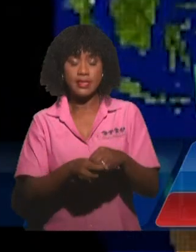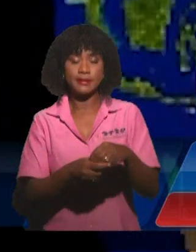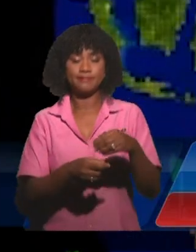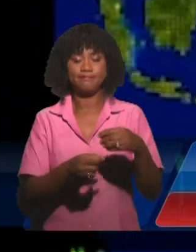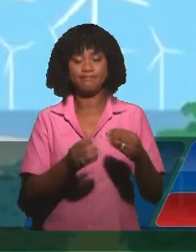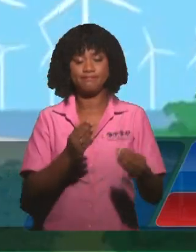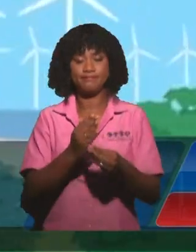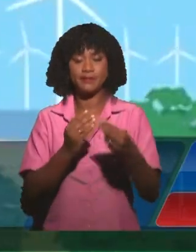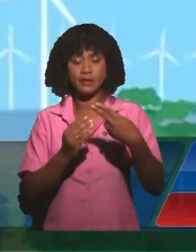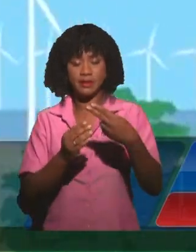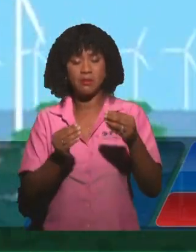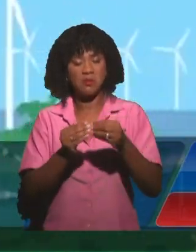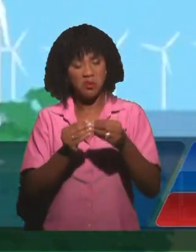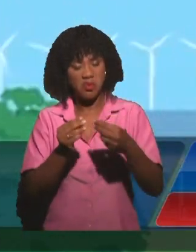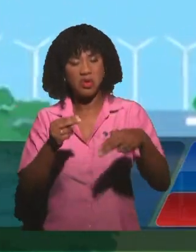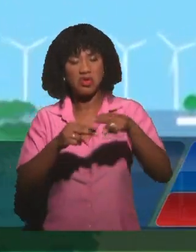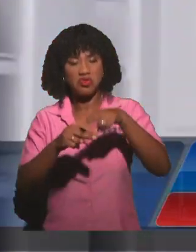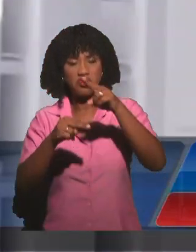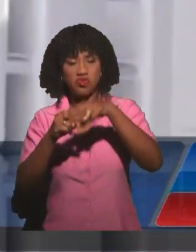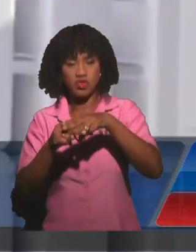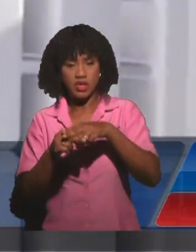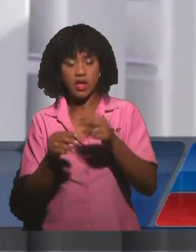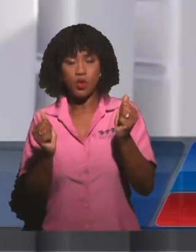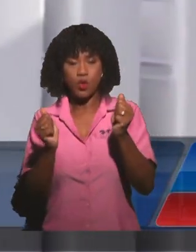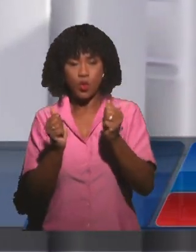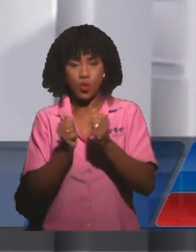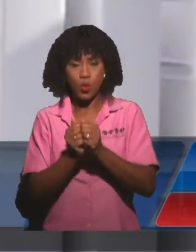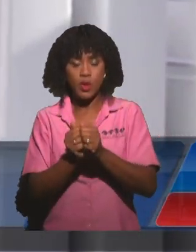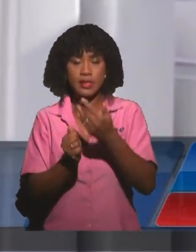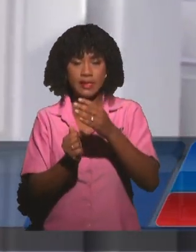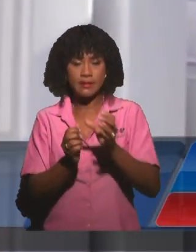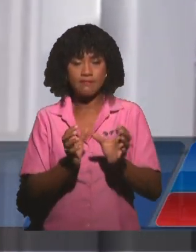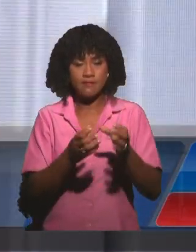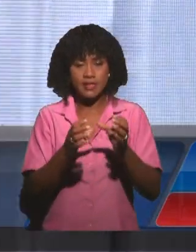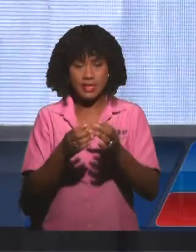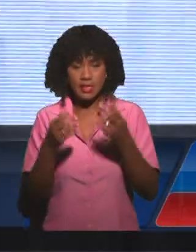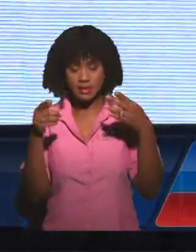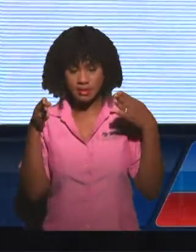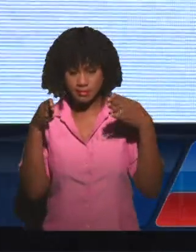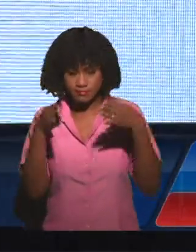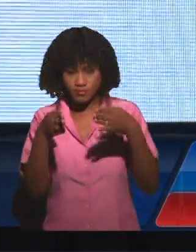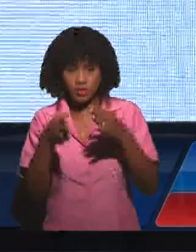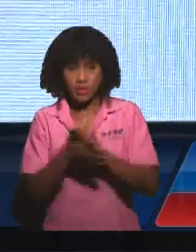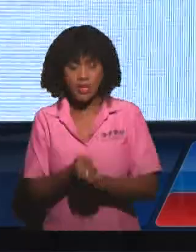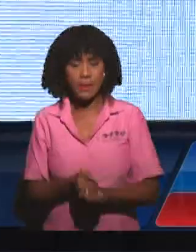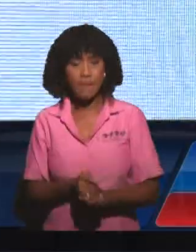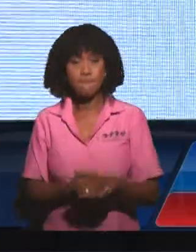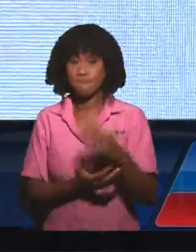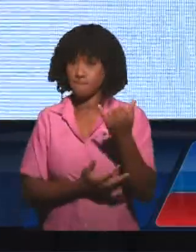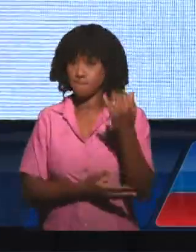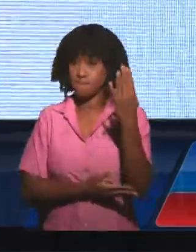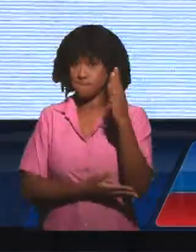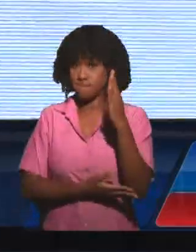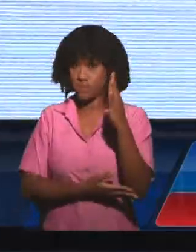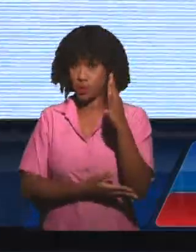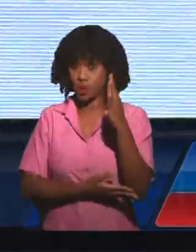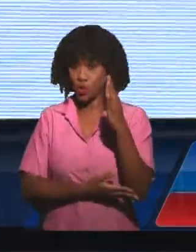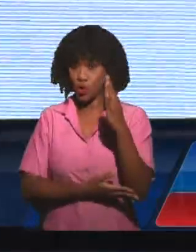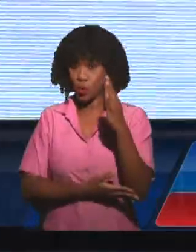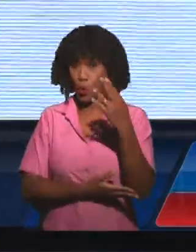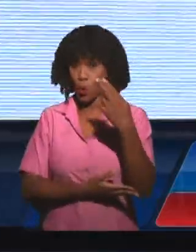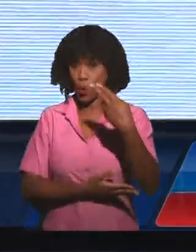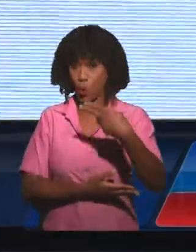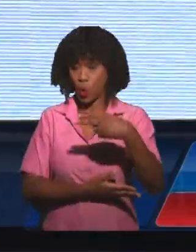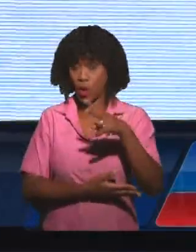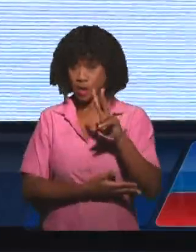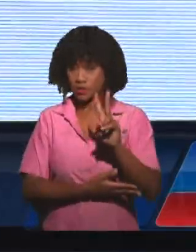technologies are increasing, along with the number of sectors they target. Blue hydrogen, pay attention here, this is